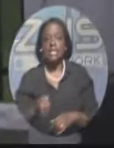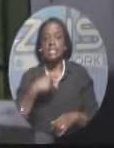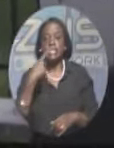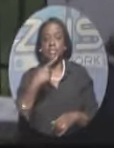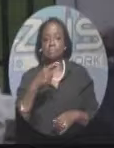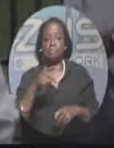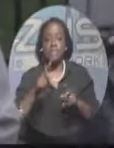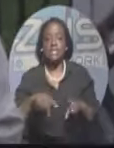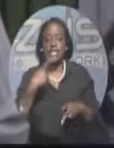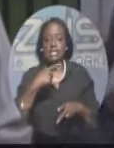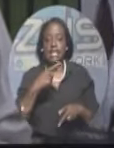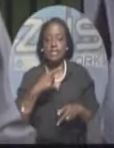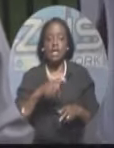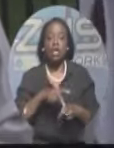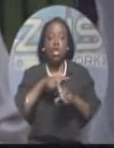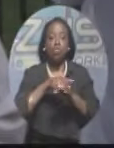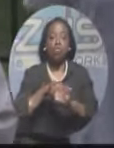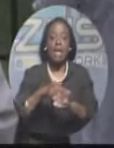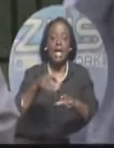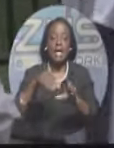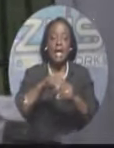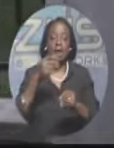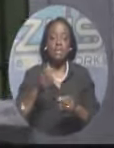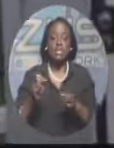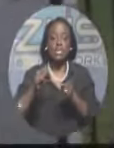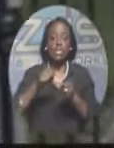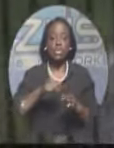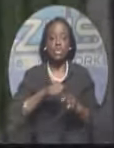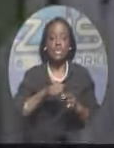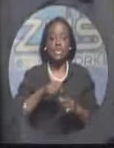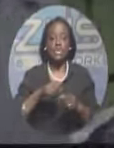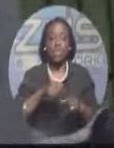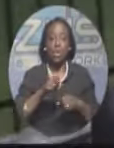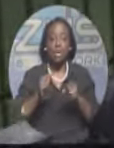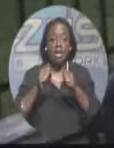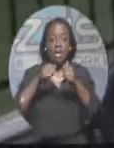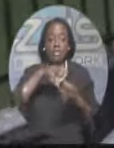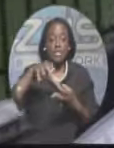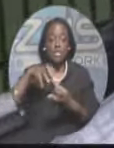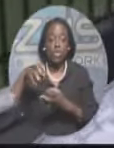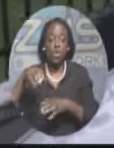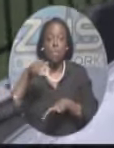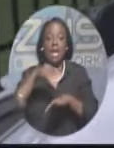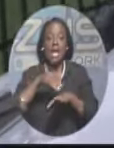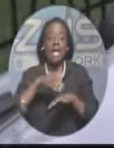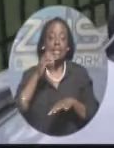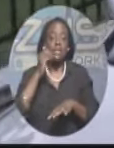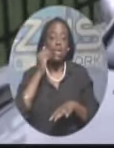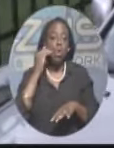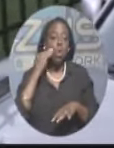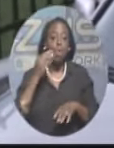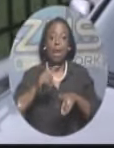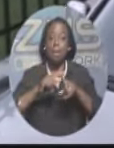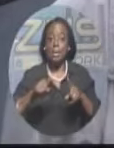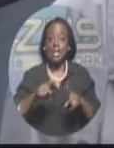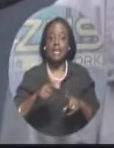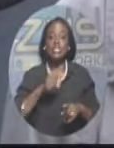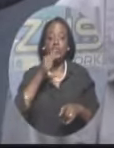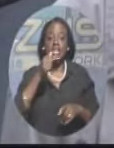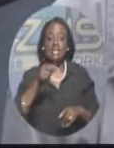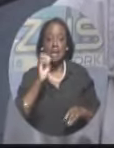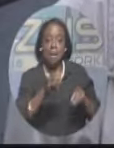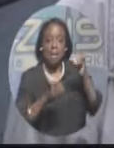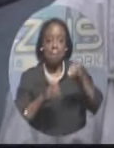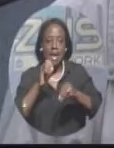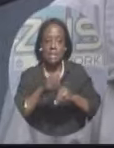at home, but changed his mind when his grandson packed up their valuables and told him and his wife that it was time to go.